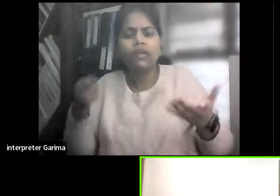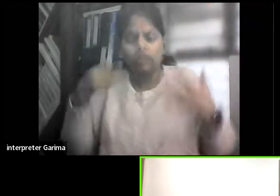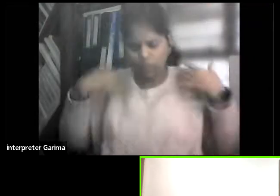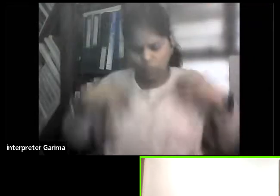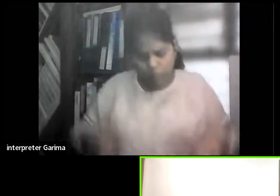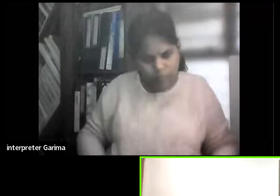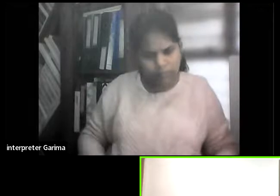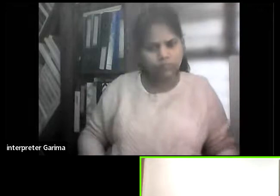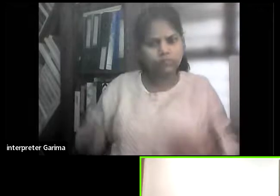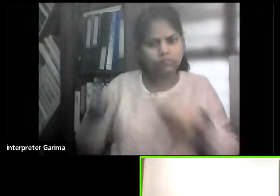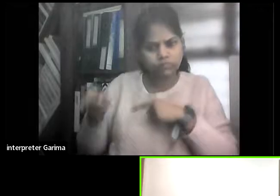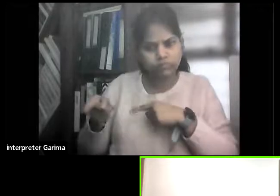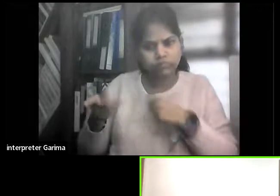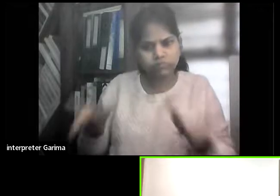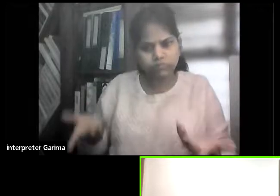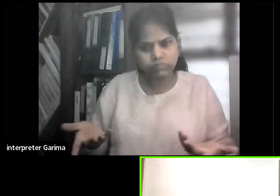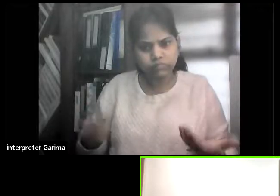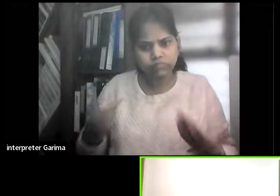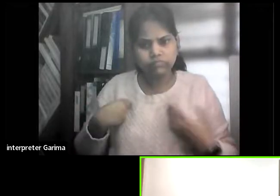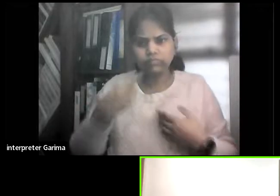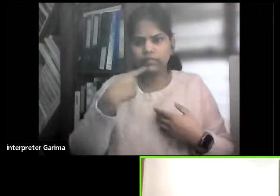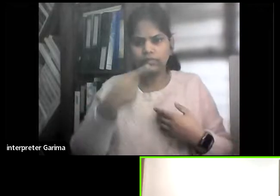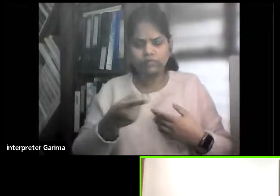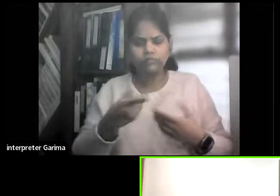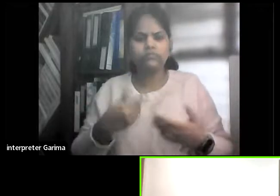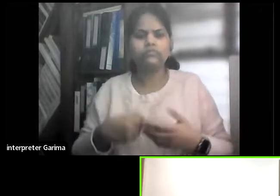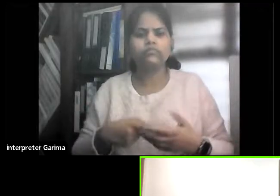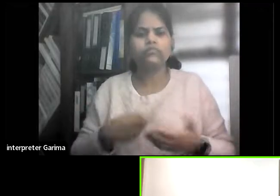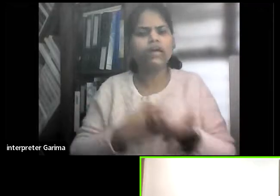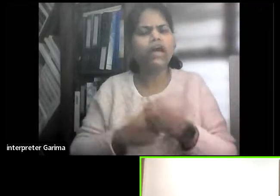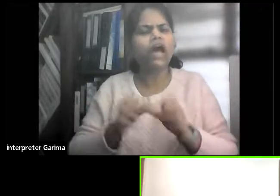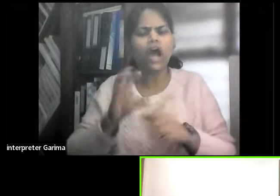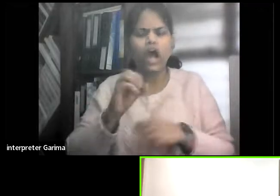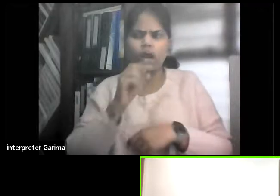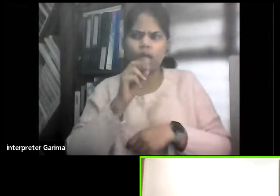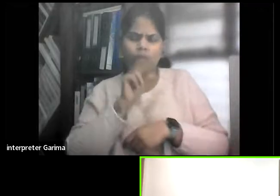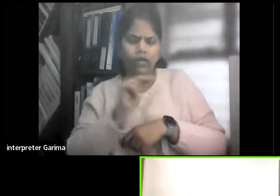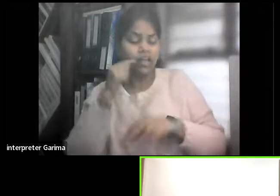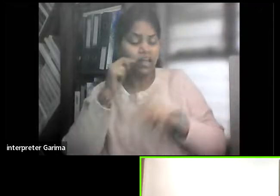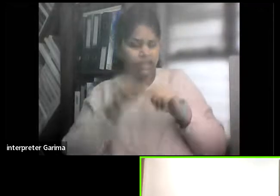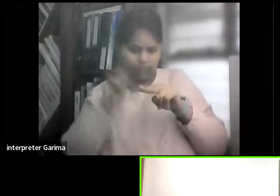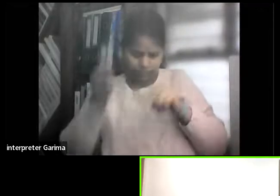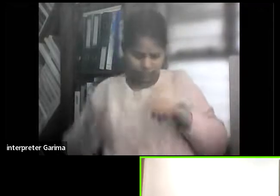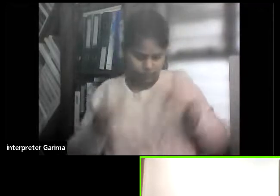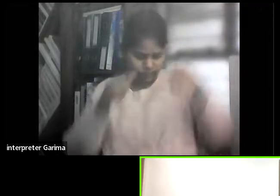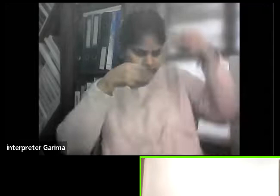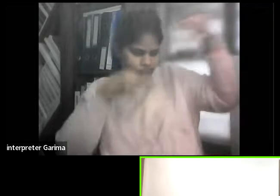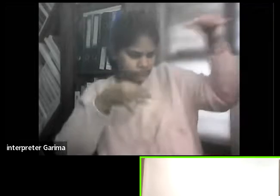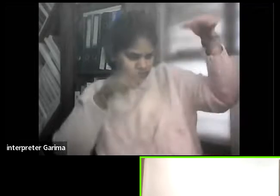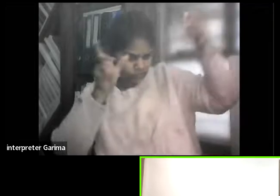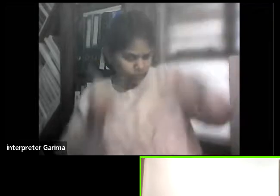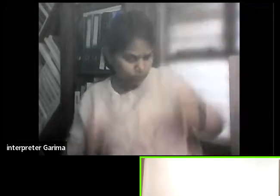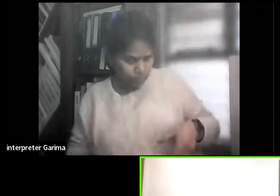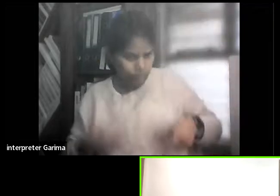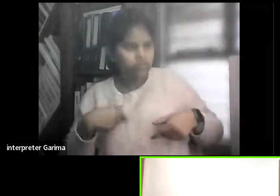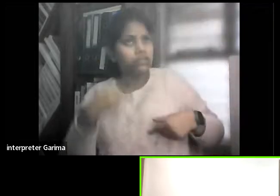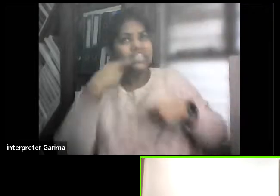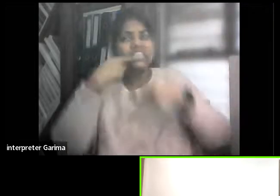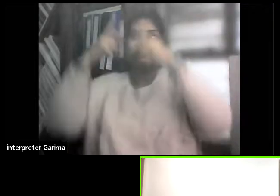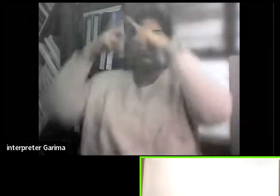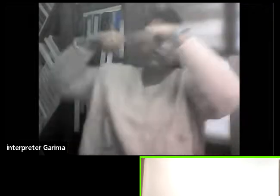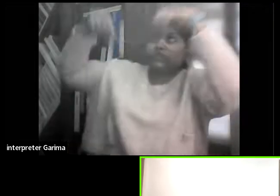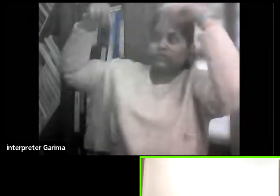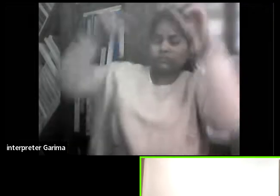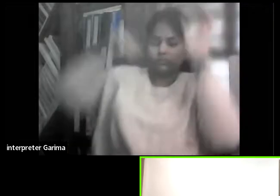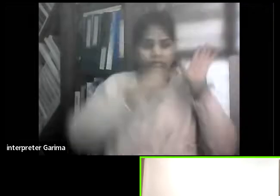For instance, I quote Rao over here. She says that if the dancer intends to represent the moon, not only will his or her